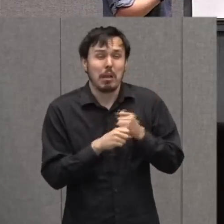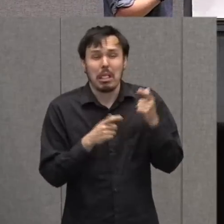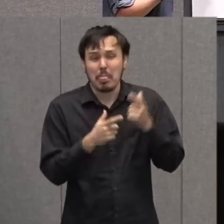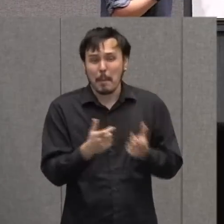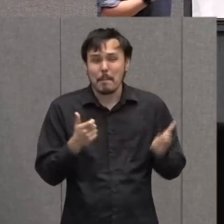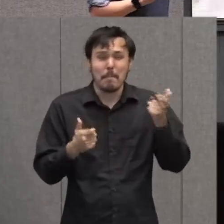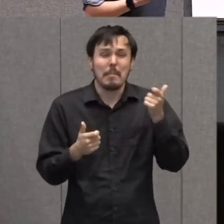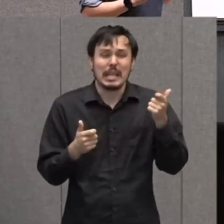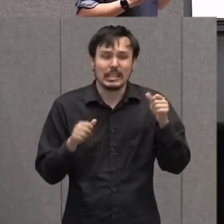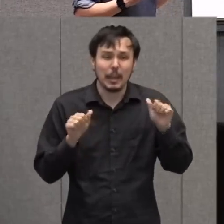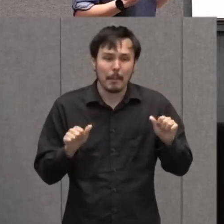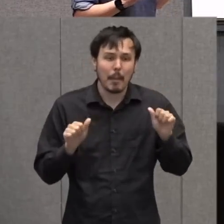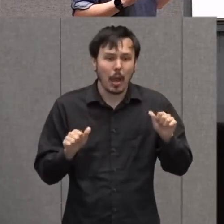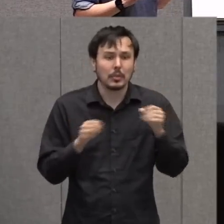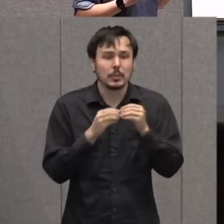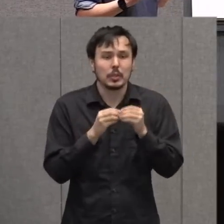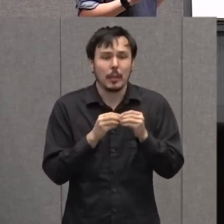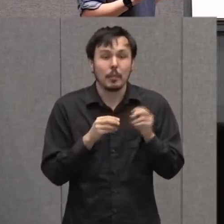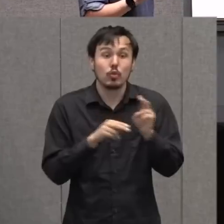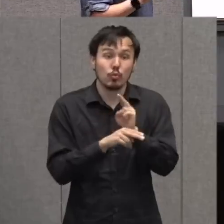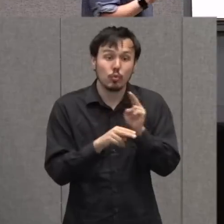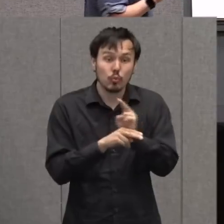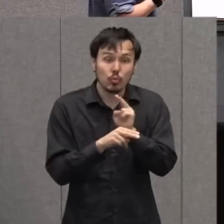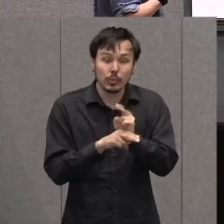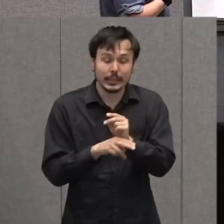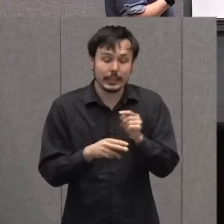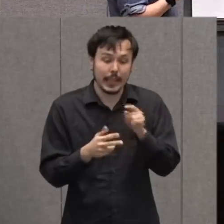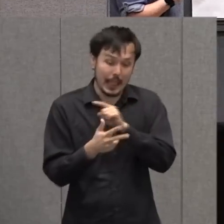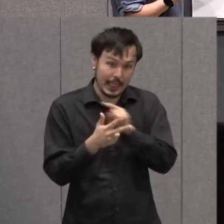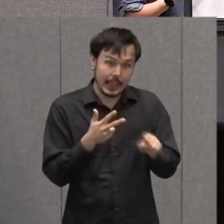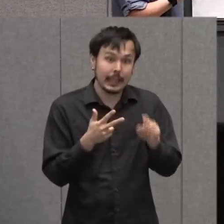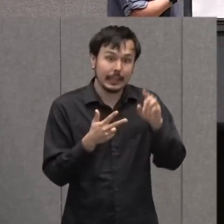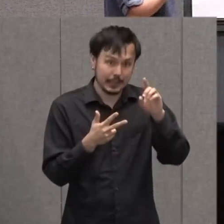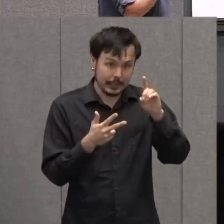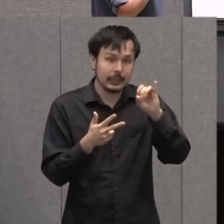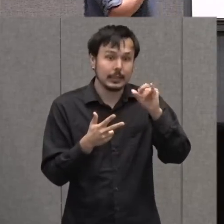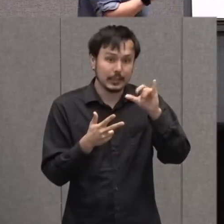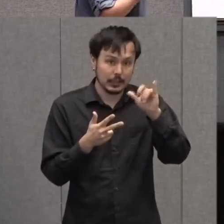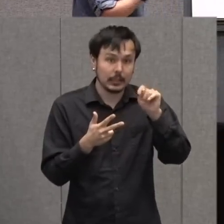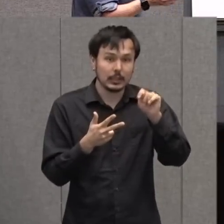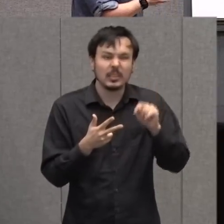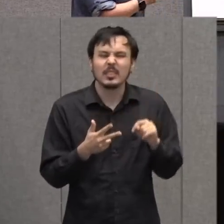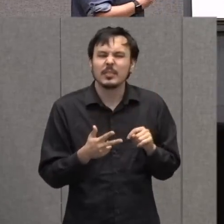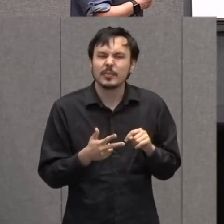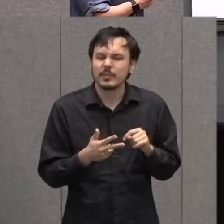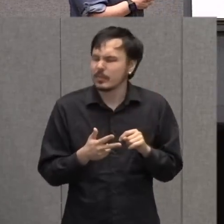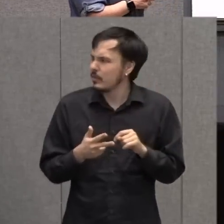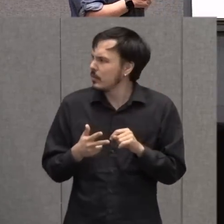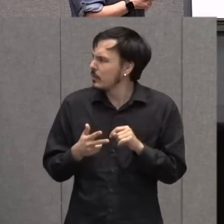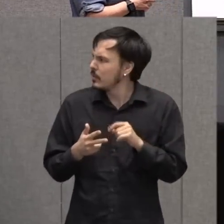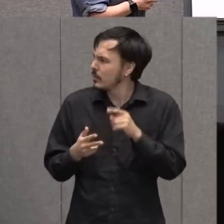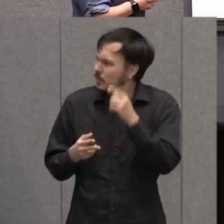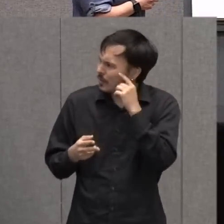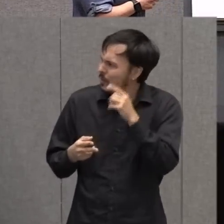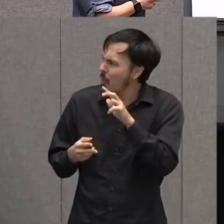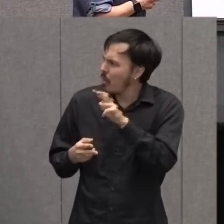these 3 digits. 3 digits. 3 digits. What's the biggest number we could